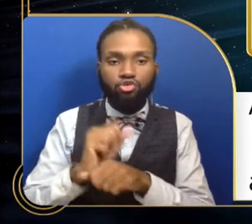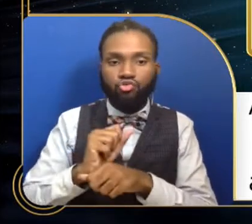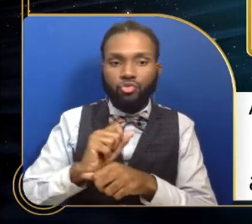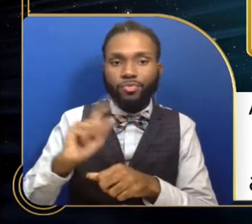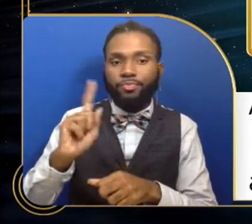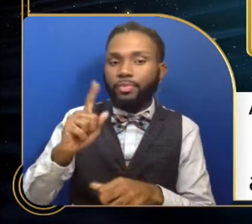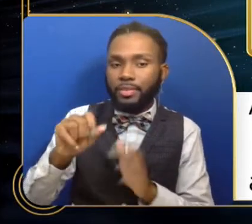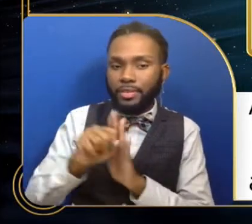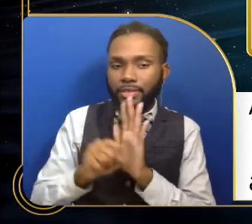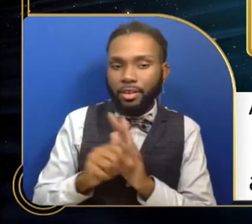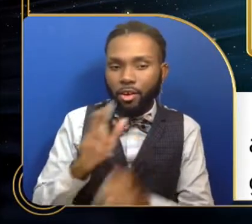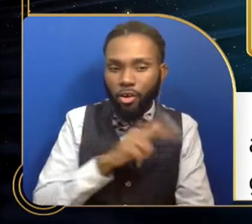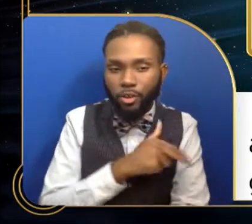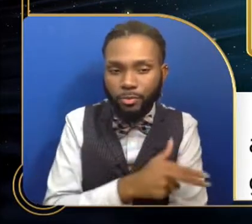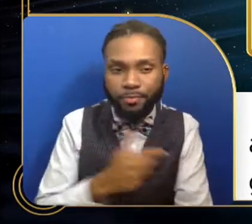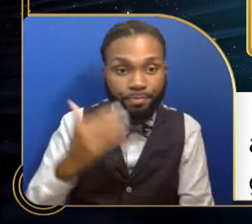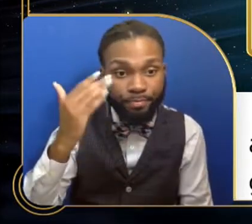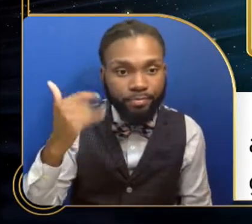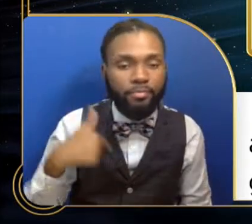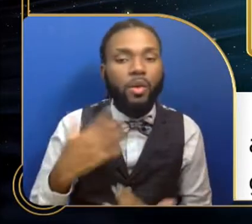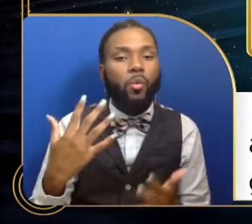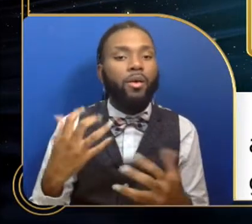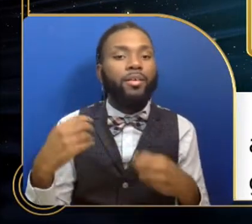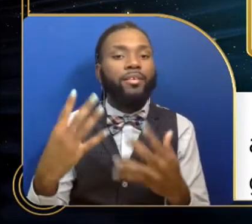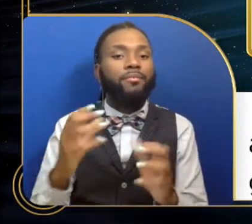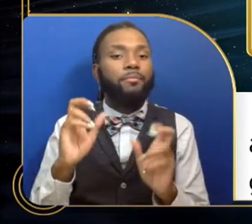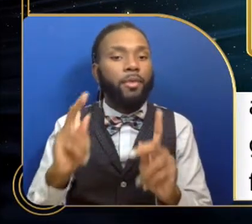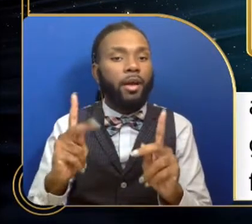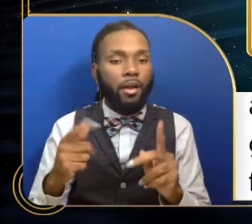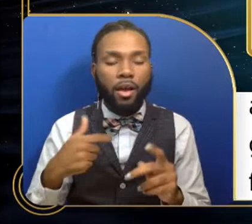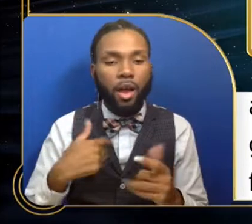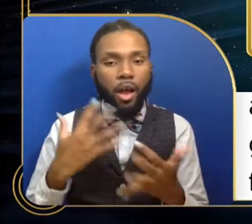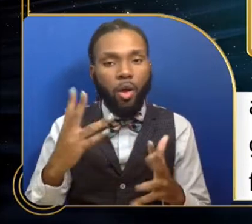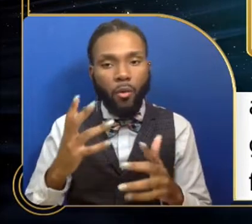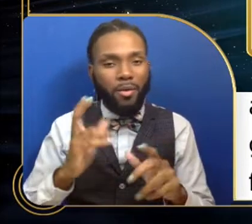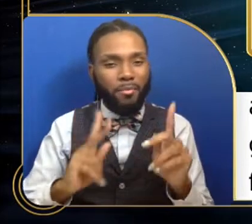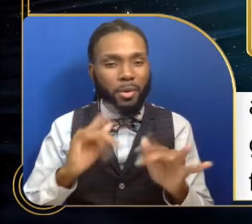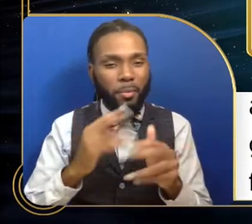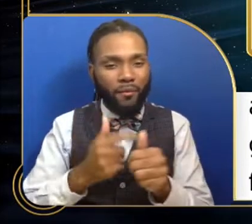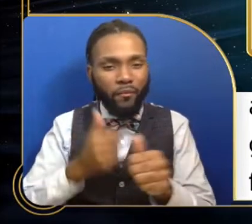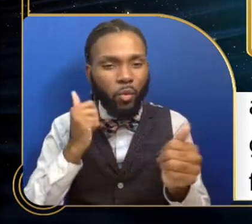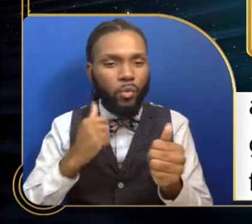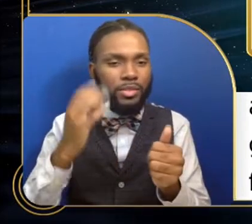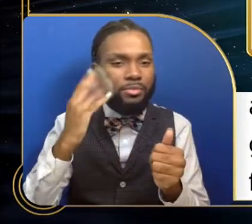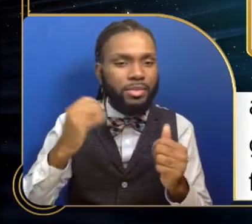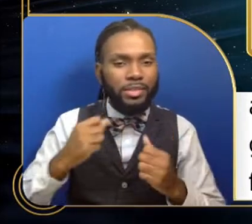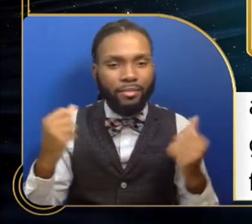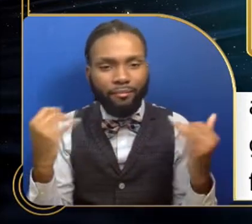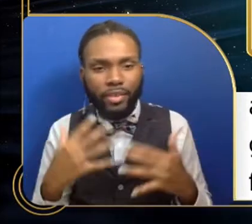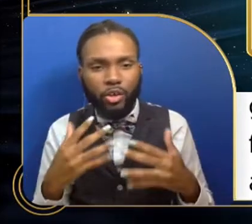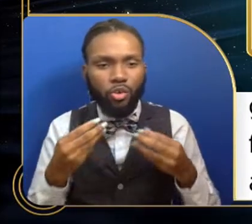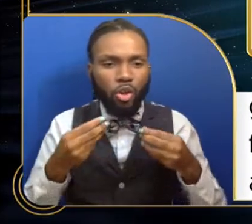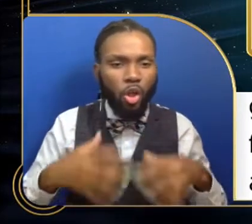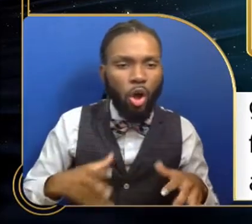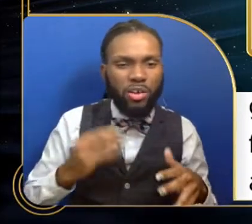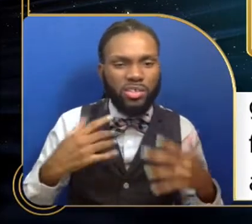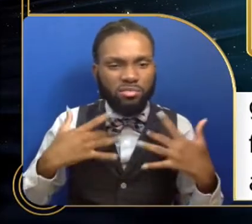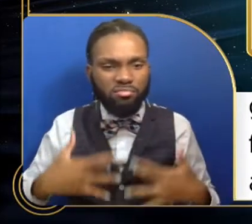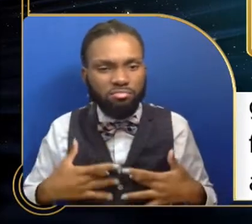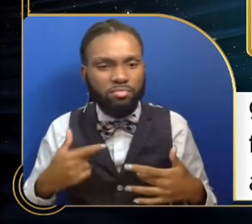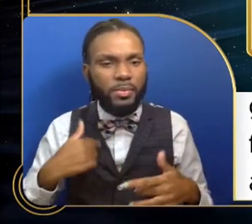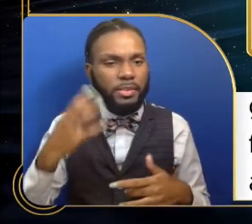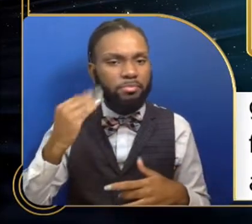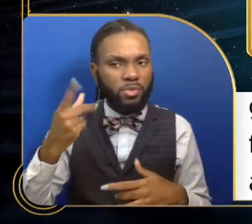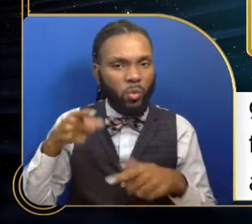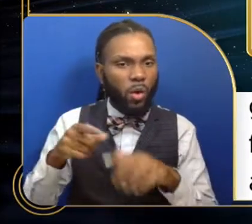because I wanted to prevent people from having gone through the fear and the loss and the despair that I had gone through. Eventually, I work